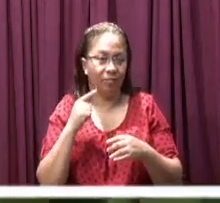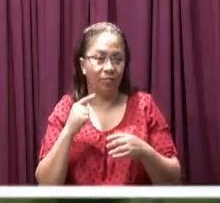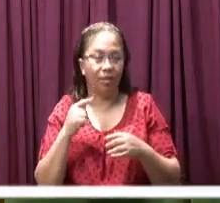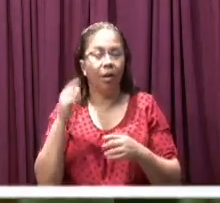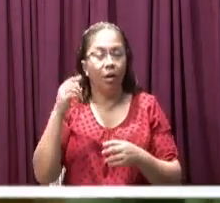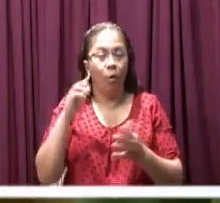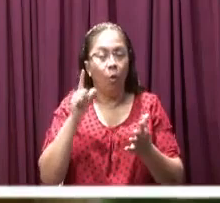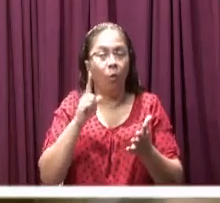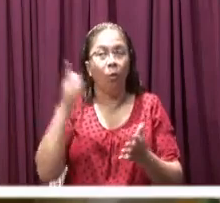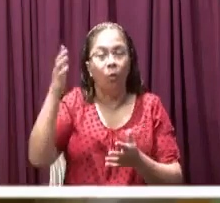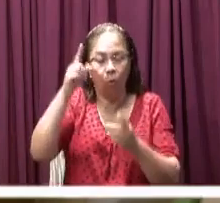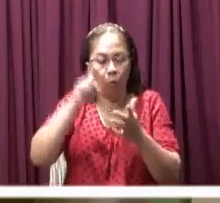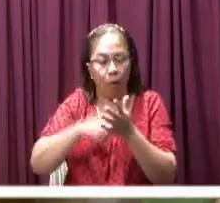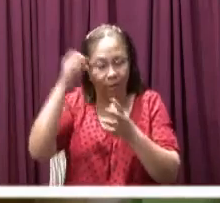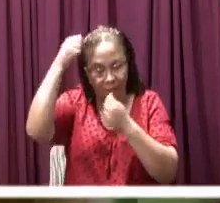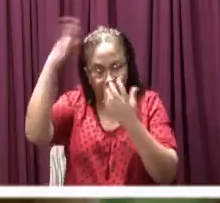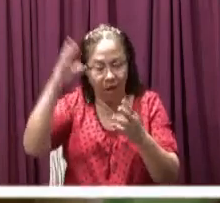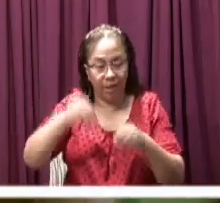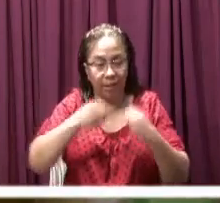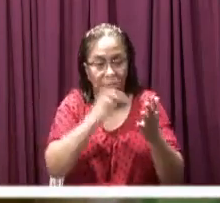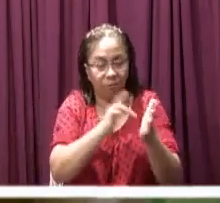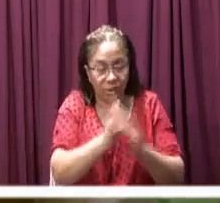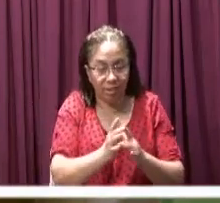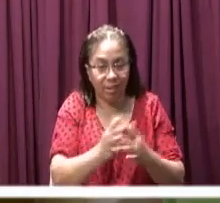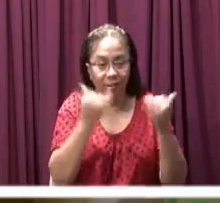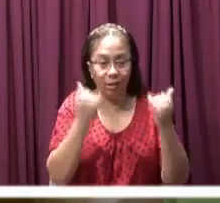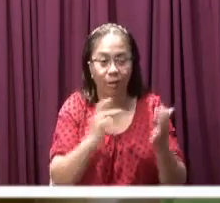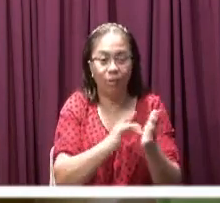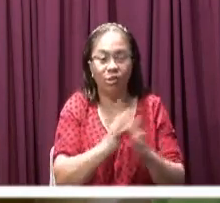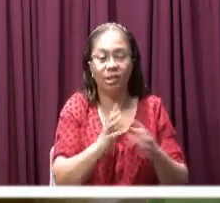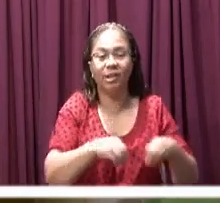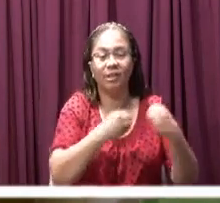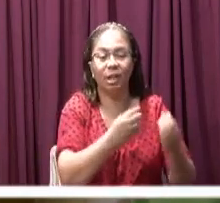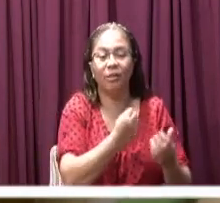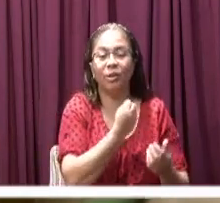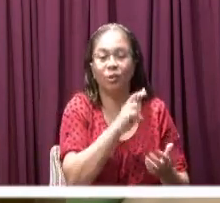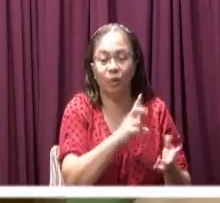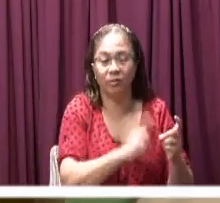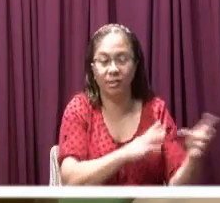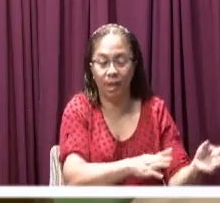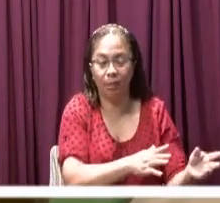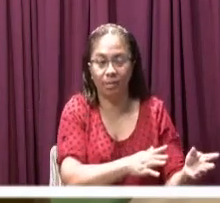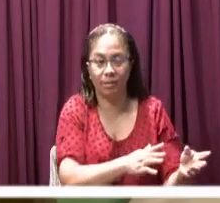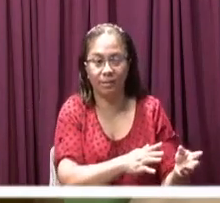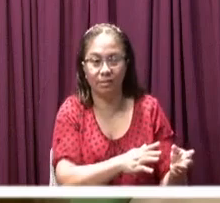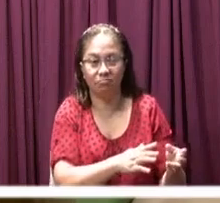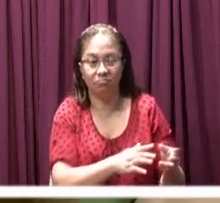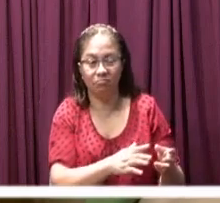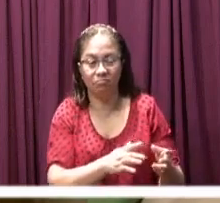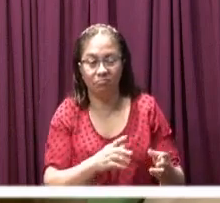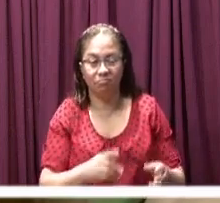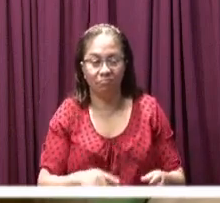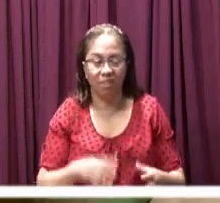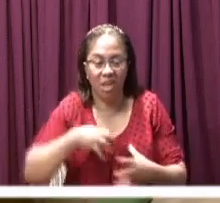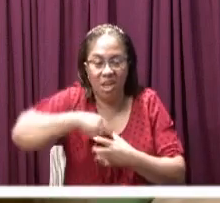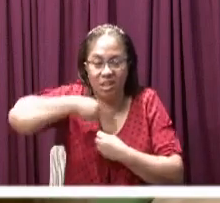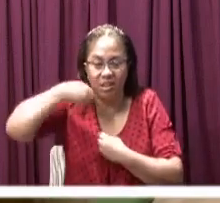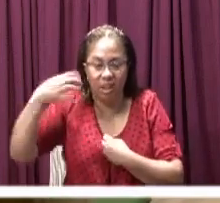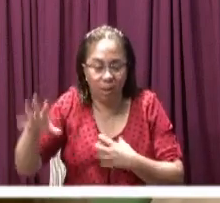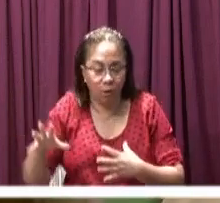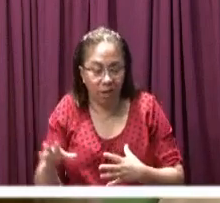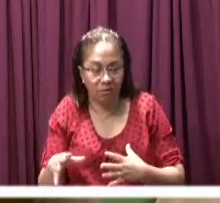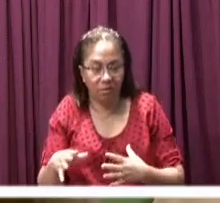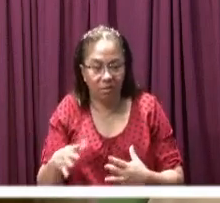the very things that Jesus has been doing in the gospel up until now, casting out unclean spirits, curing all kinds